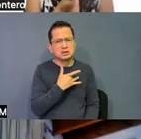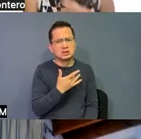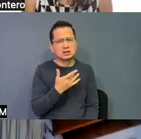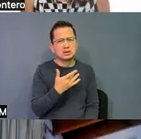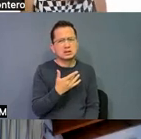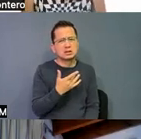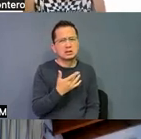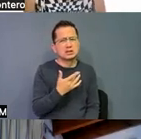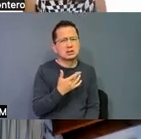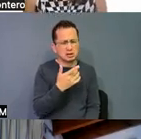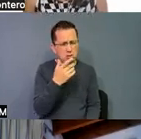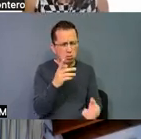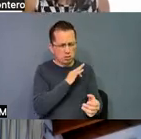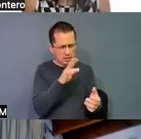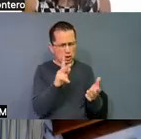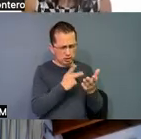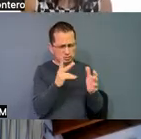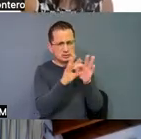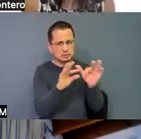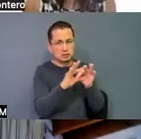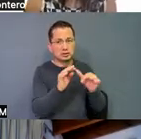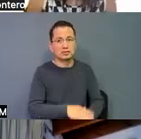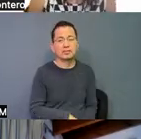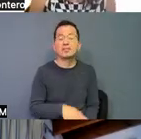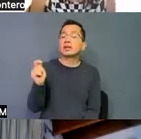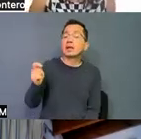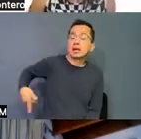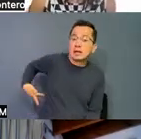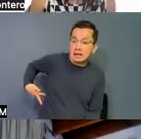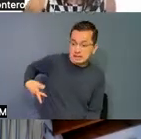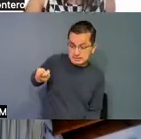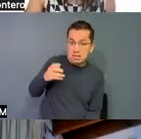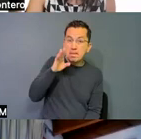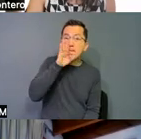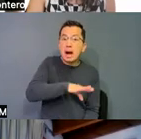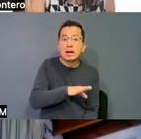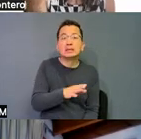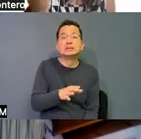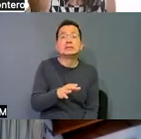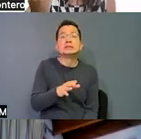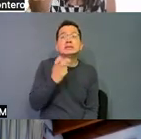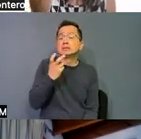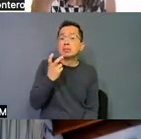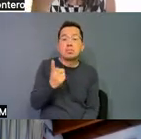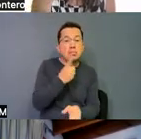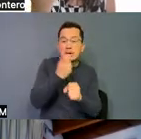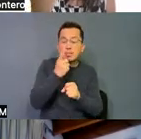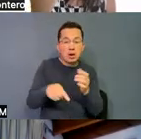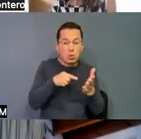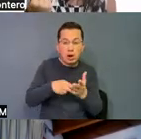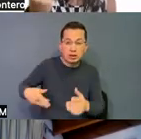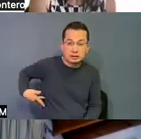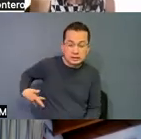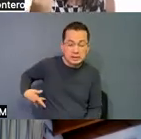like that. Yeah, could you repeat that? Yeah, it's when the liver has been affected. The liver is the first organ where trauma hits the